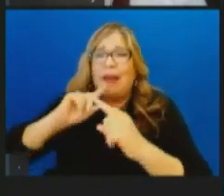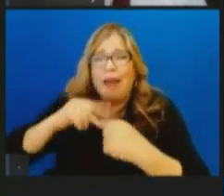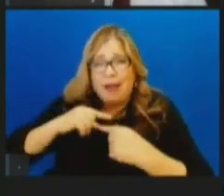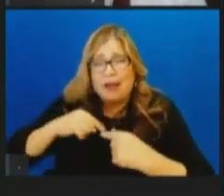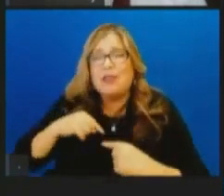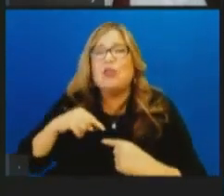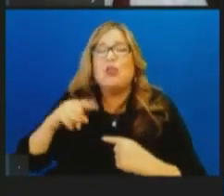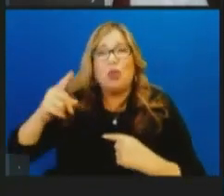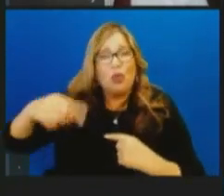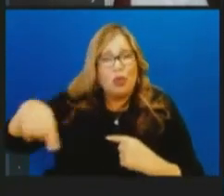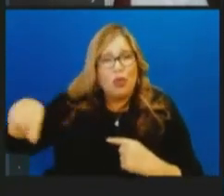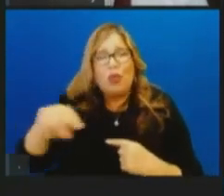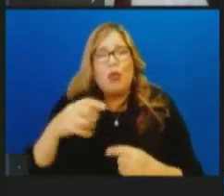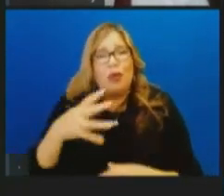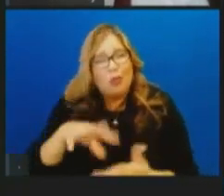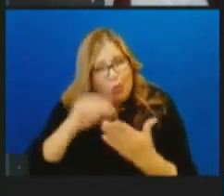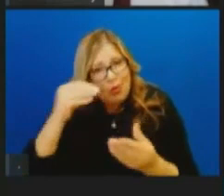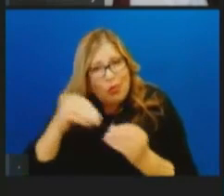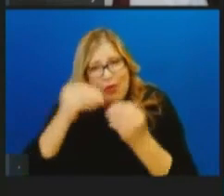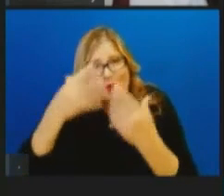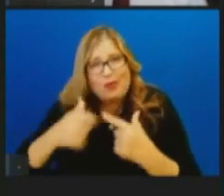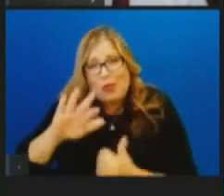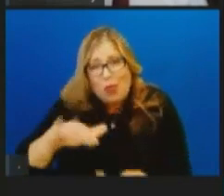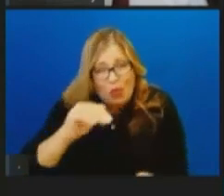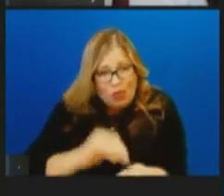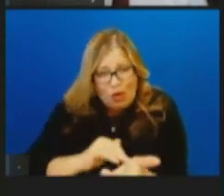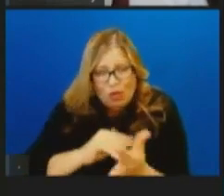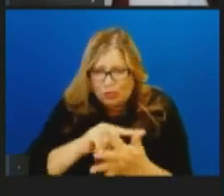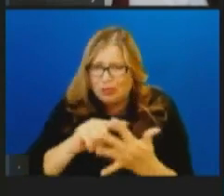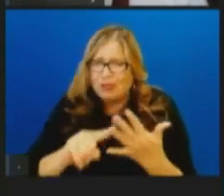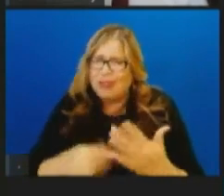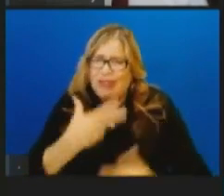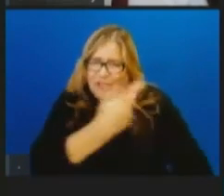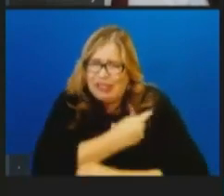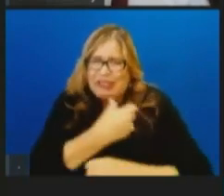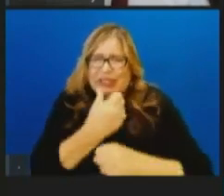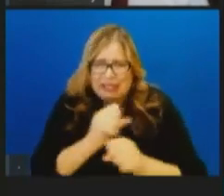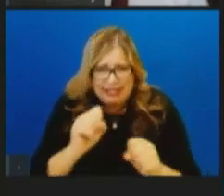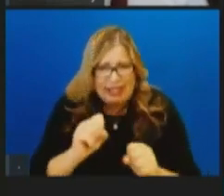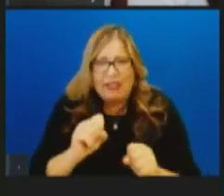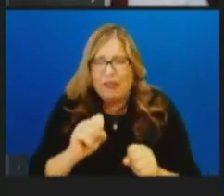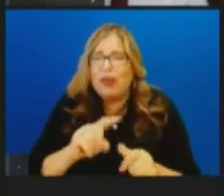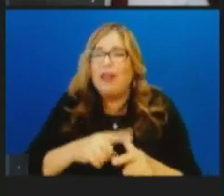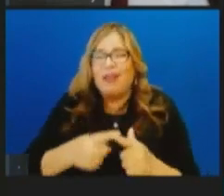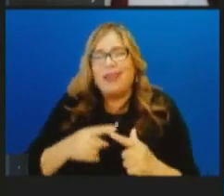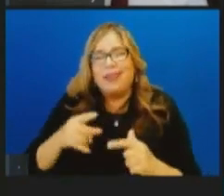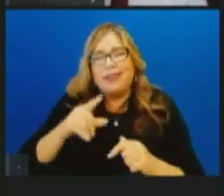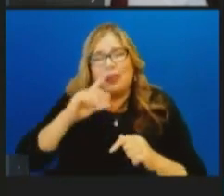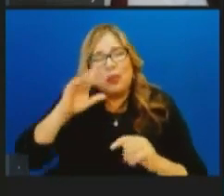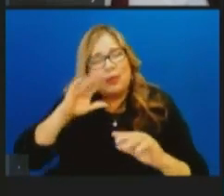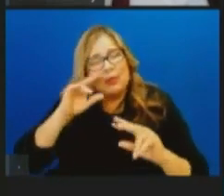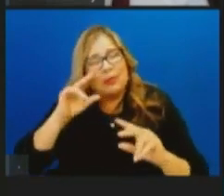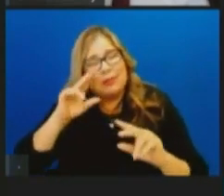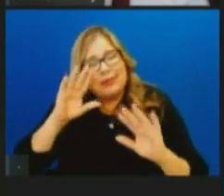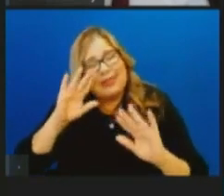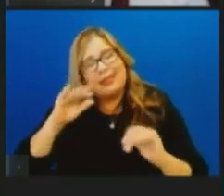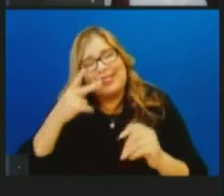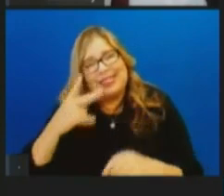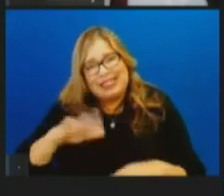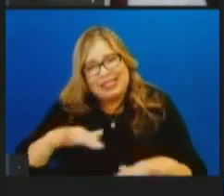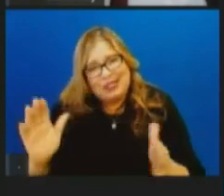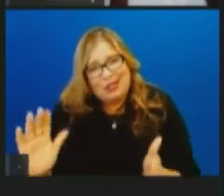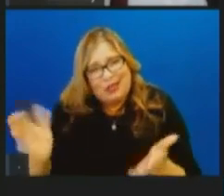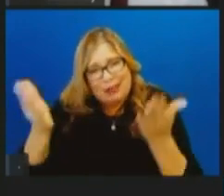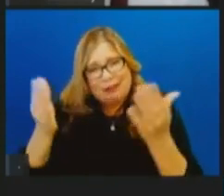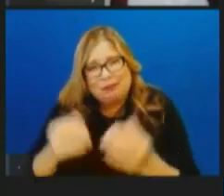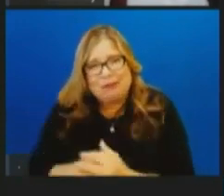their community, their healthcare providers. We really are leaning in to get this number up. $850 million invested in school